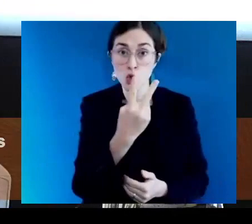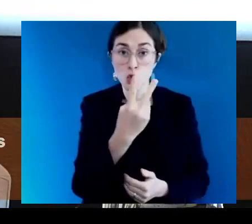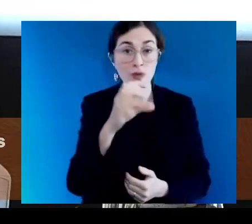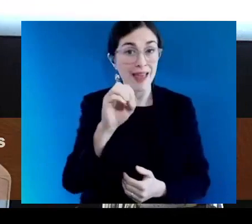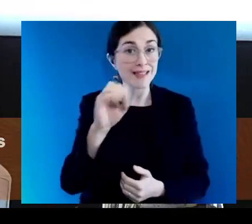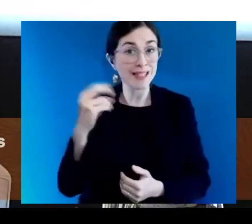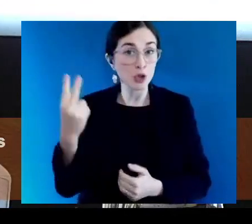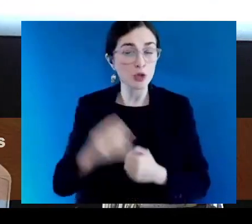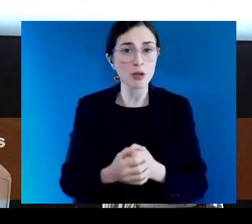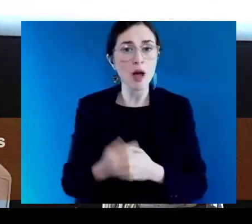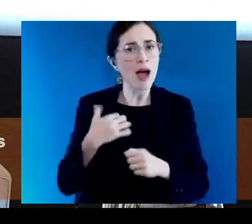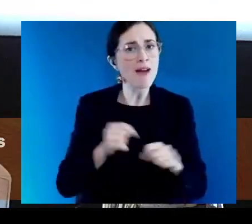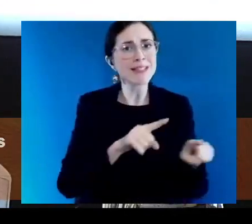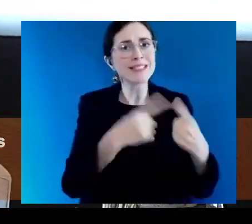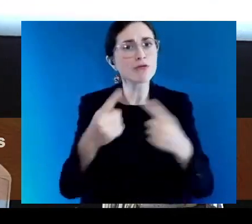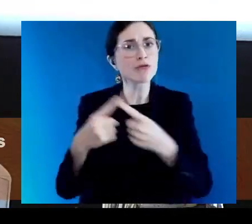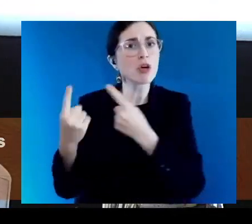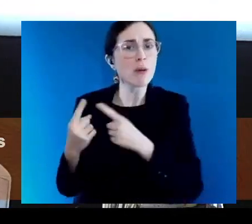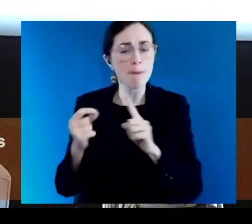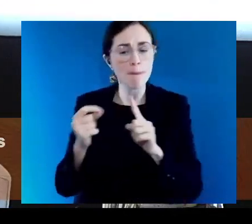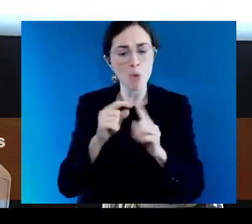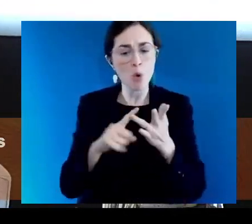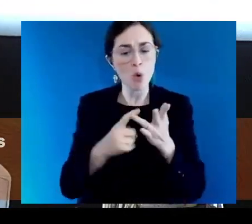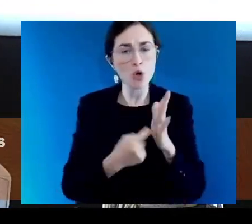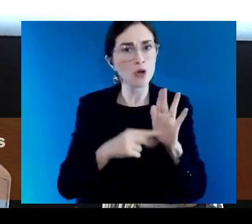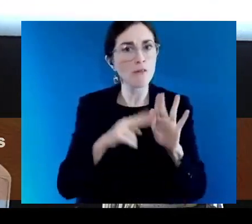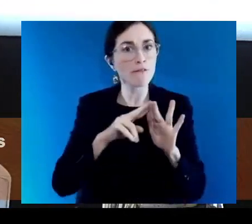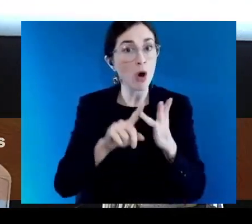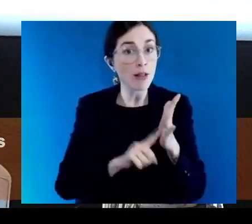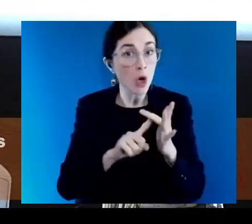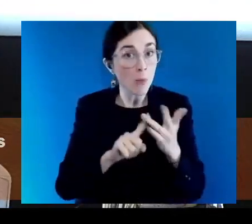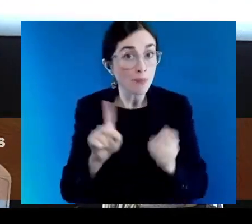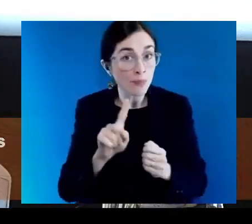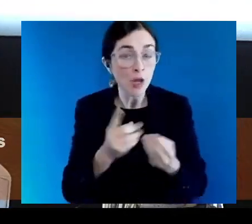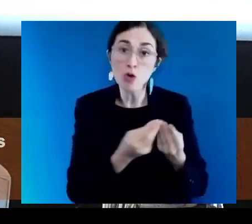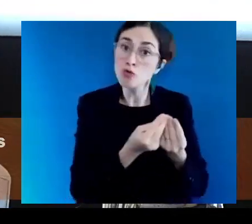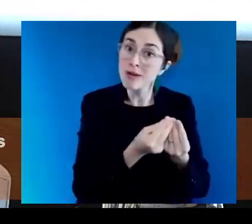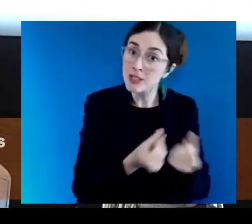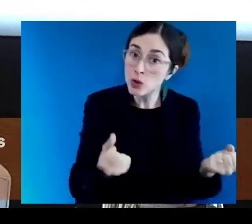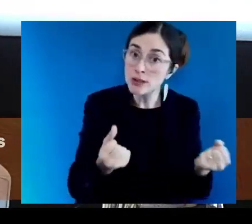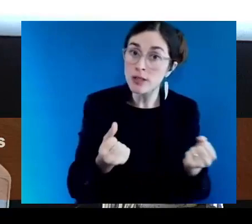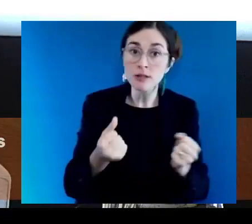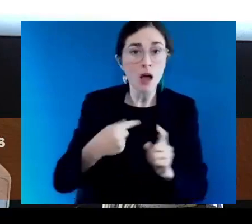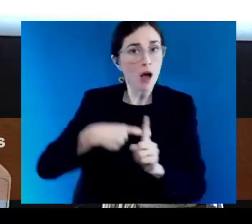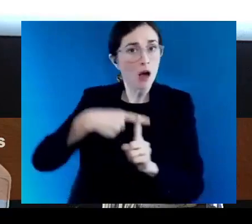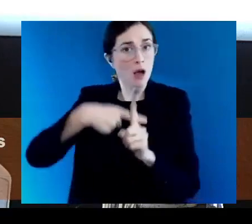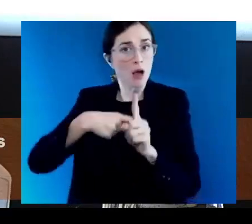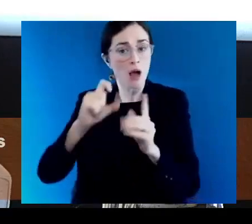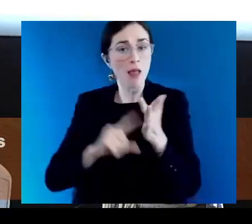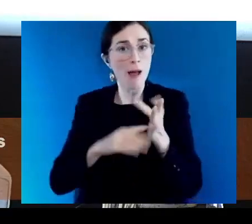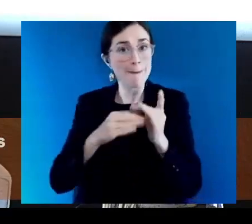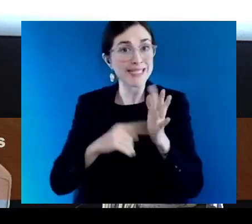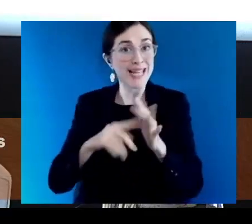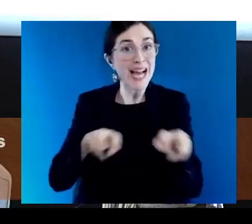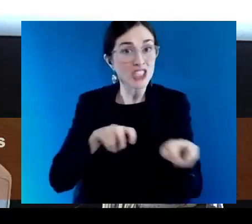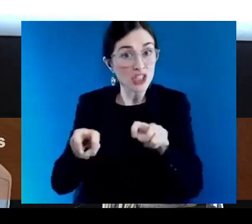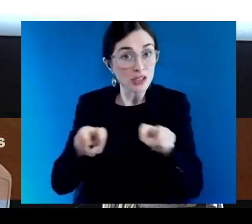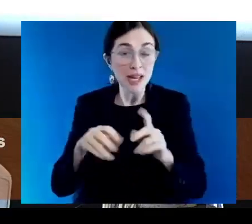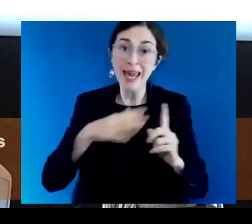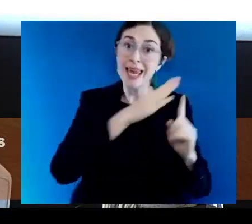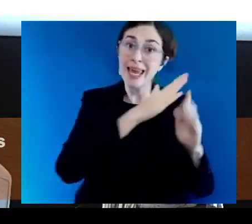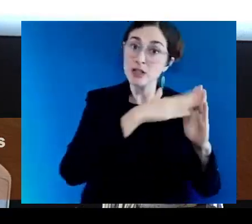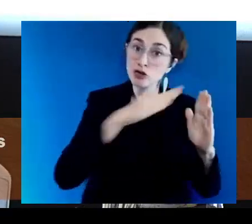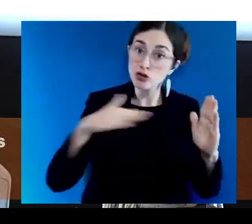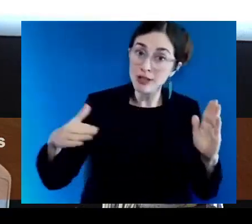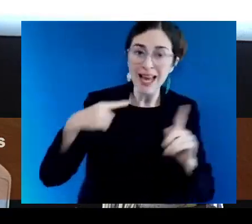several portfolios since 2014, including resources, climate action, energy, industry, and environment.